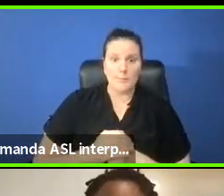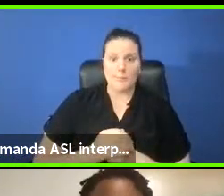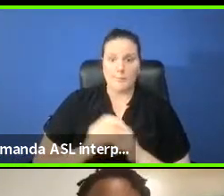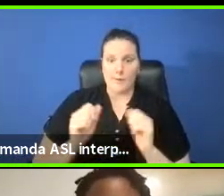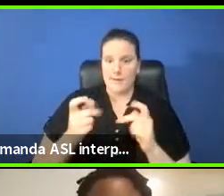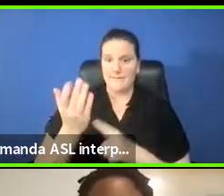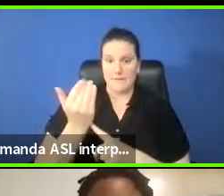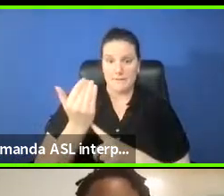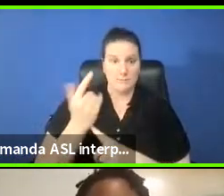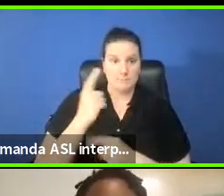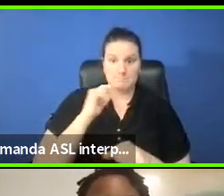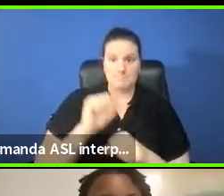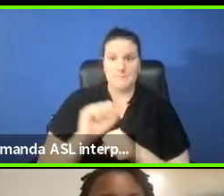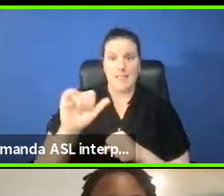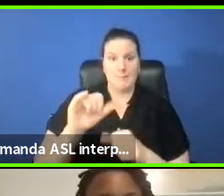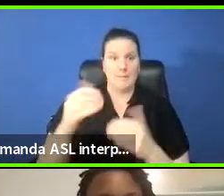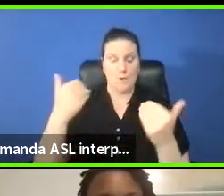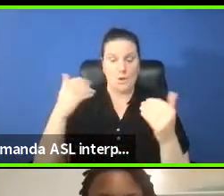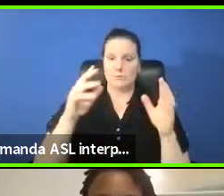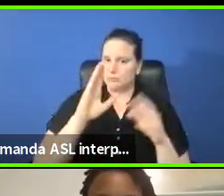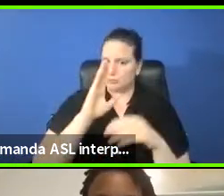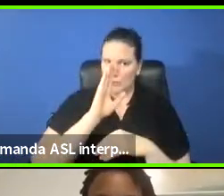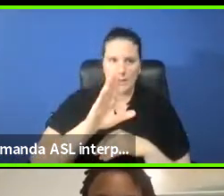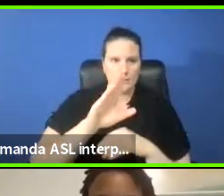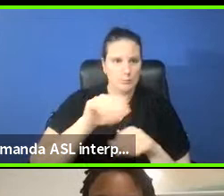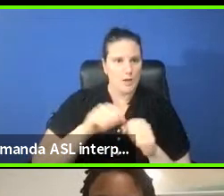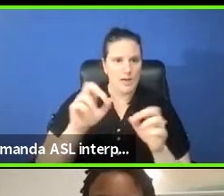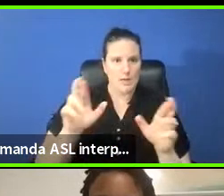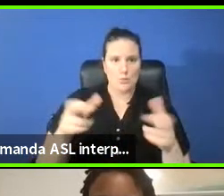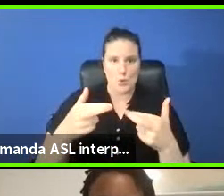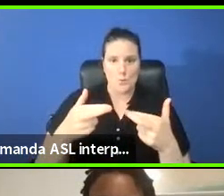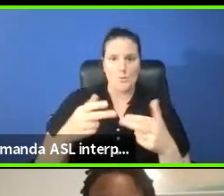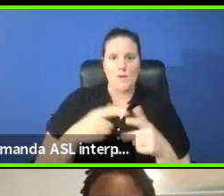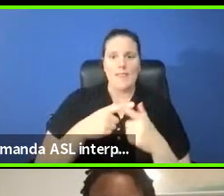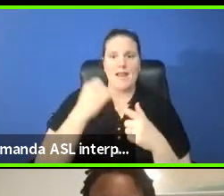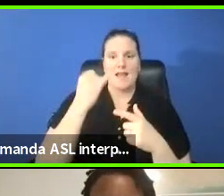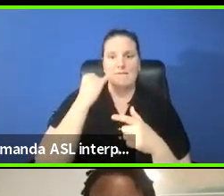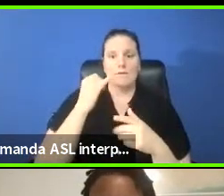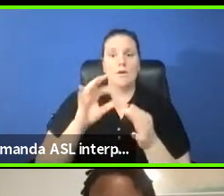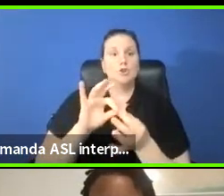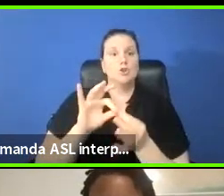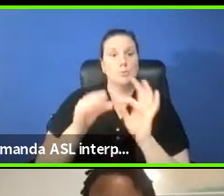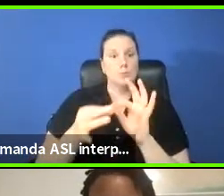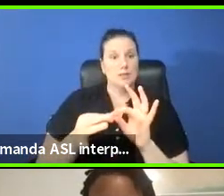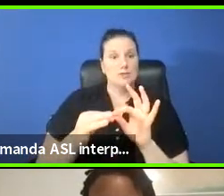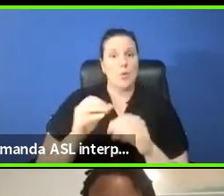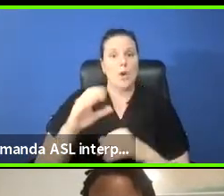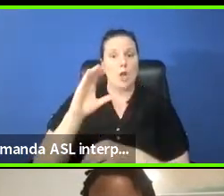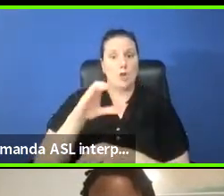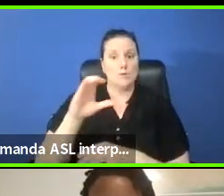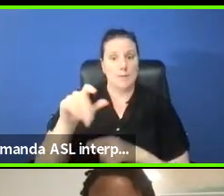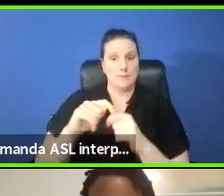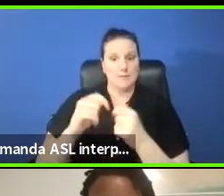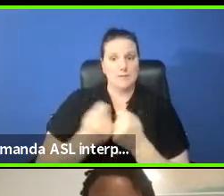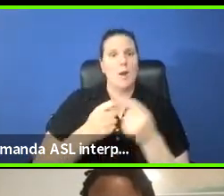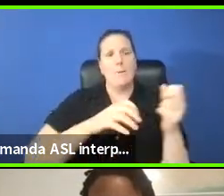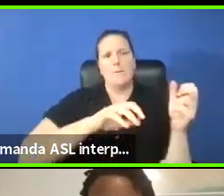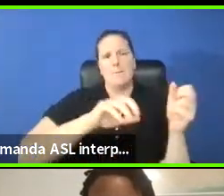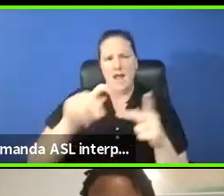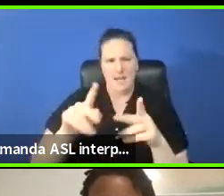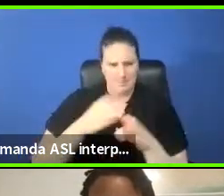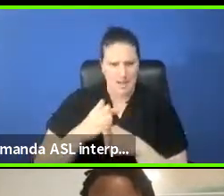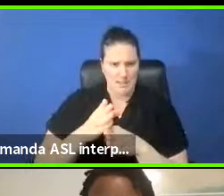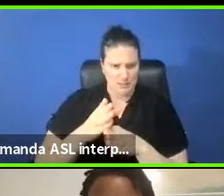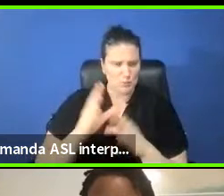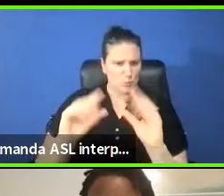Okay, 15 minutes, just like before, you'll go right to your breakout rooms. If you're part of the interpretation or closed captioning teams, I'll bring you back to the main